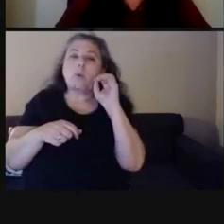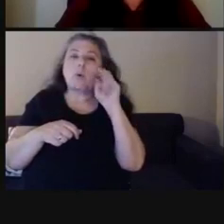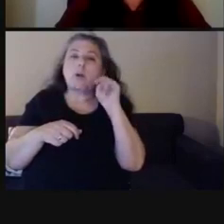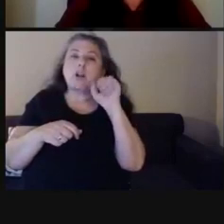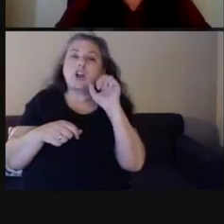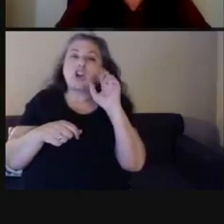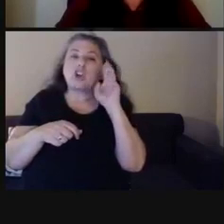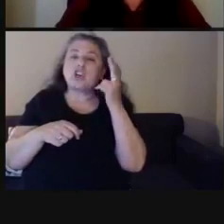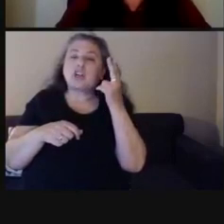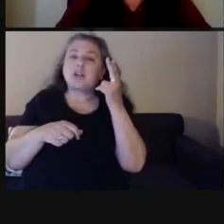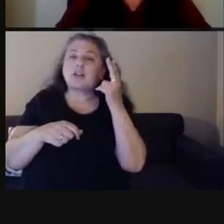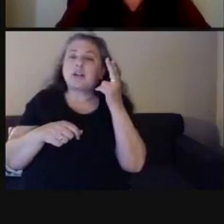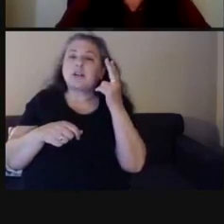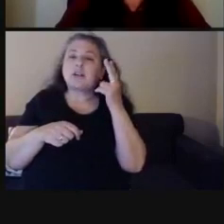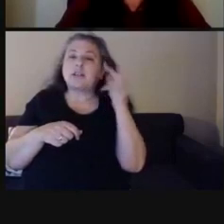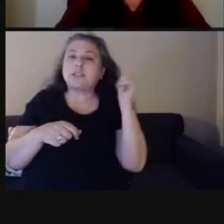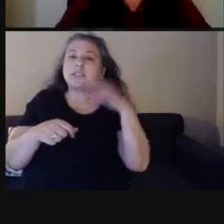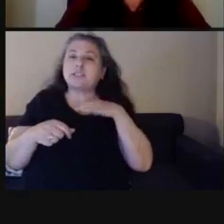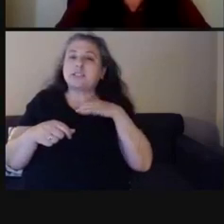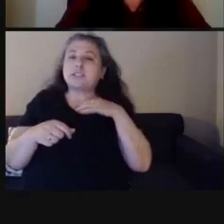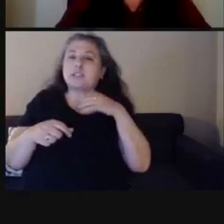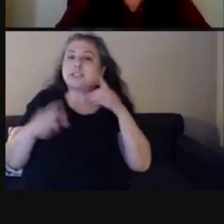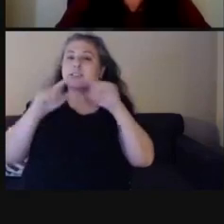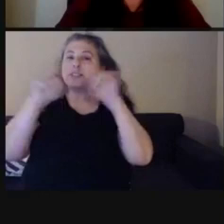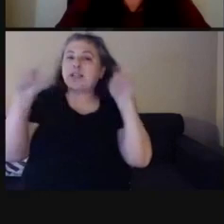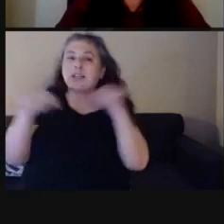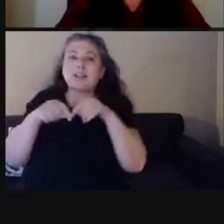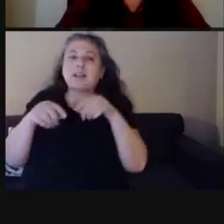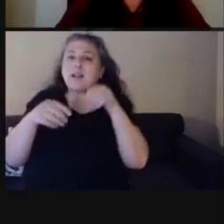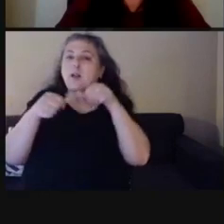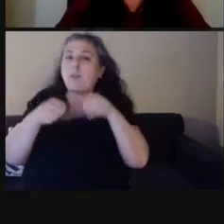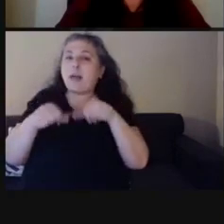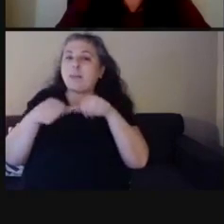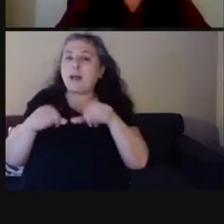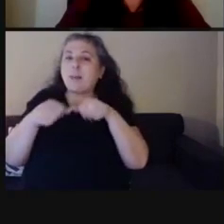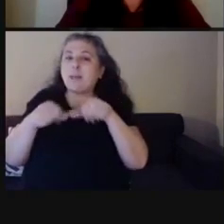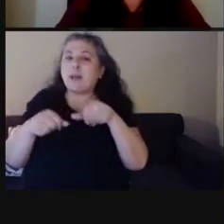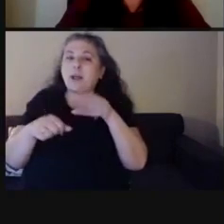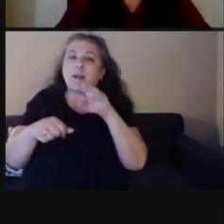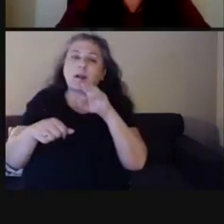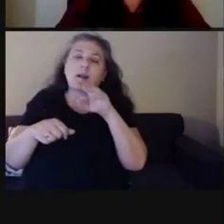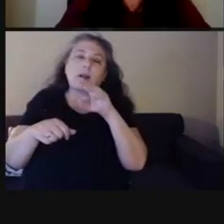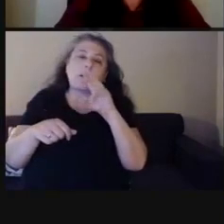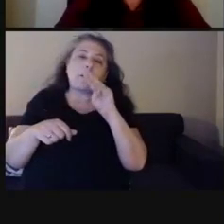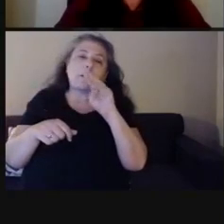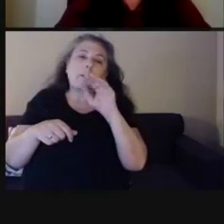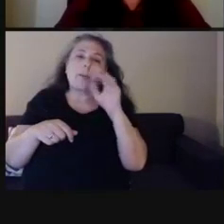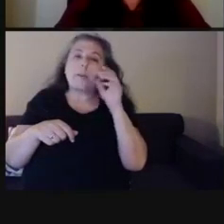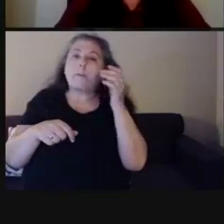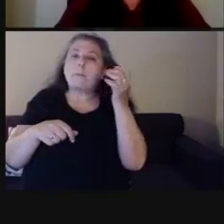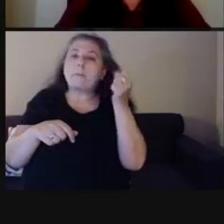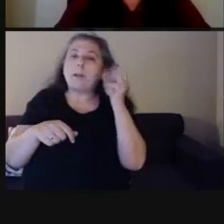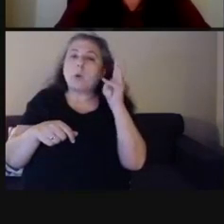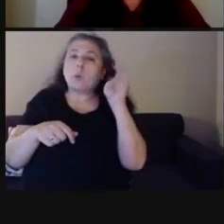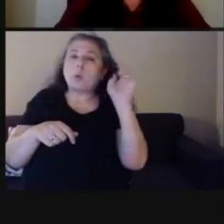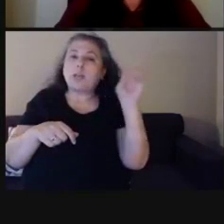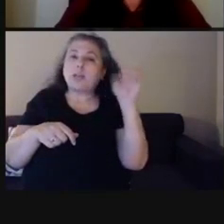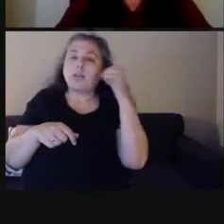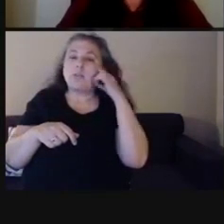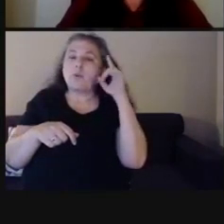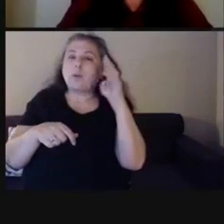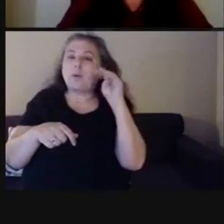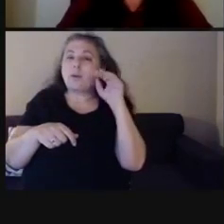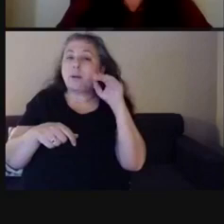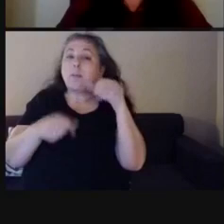People walk around with t-shirts and signages that say, plant more milkweed for the monarchs, save the monarchs. I encourage you to plant